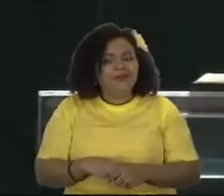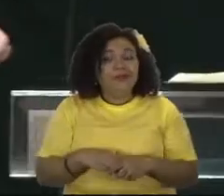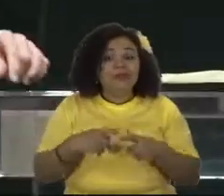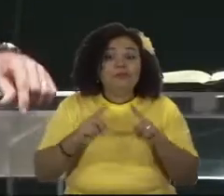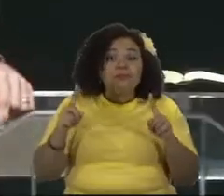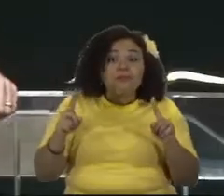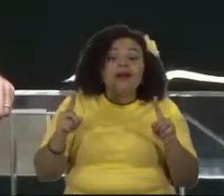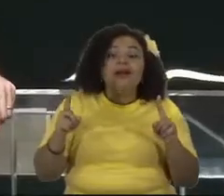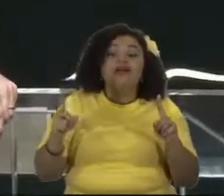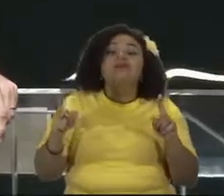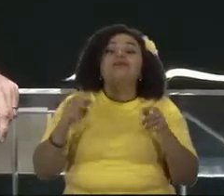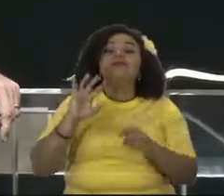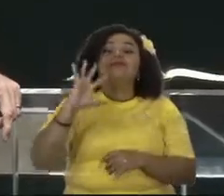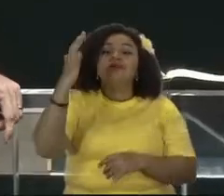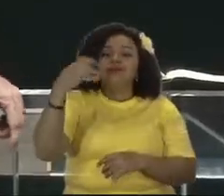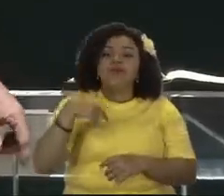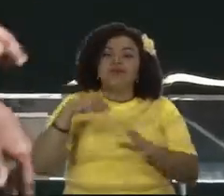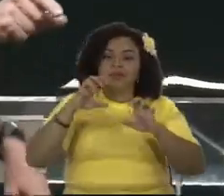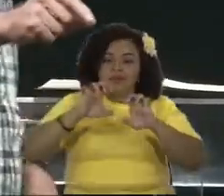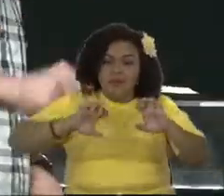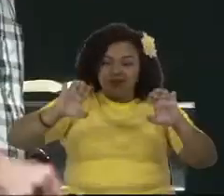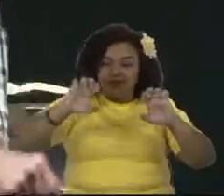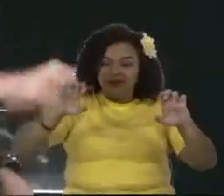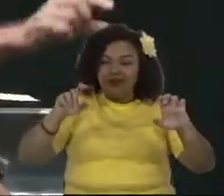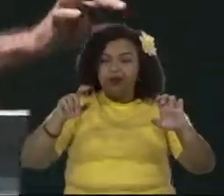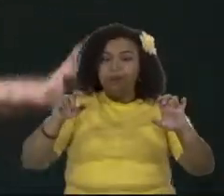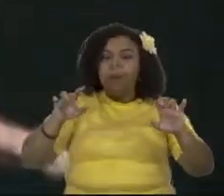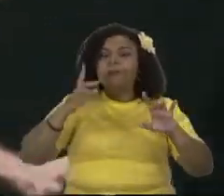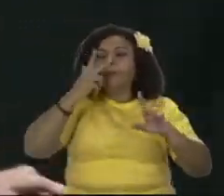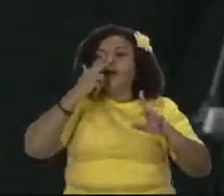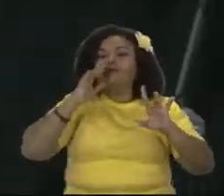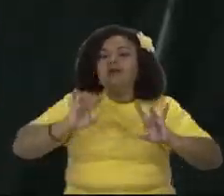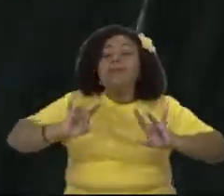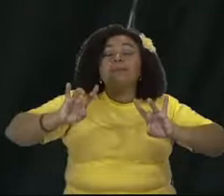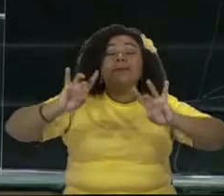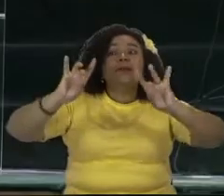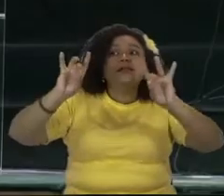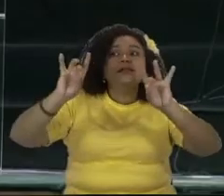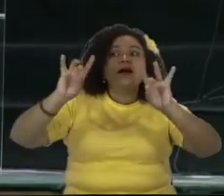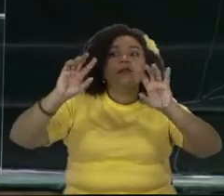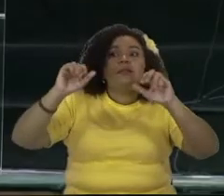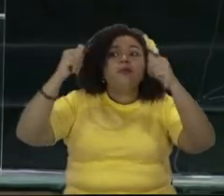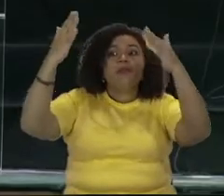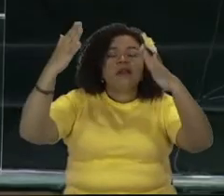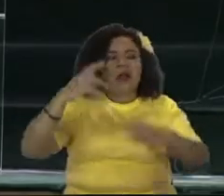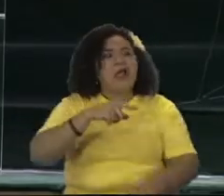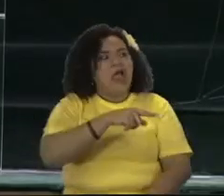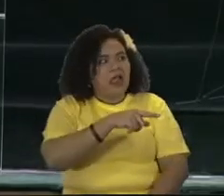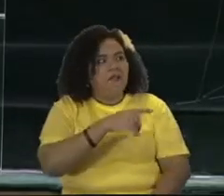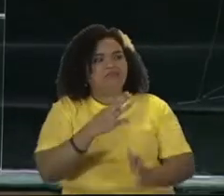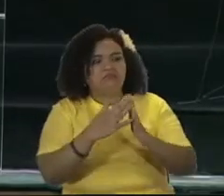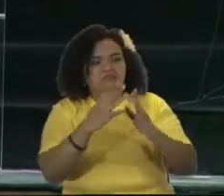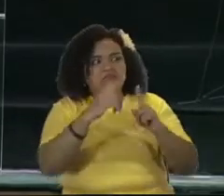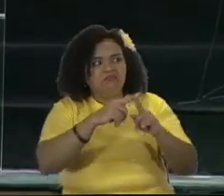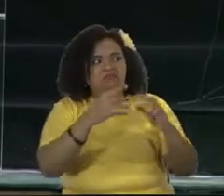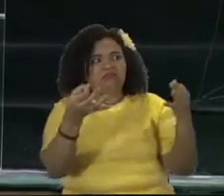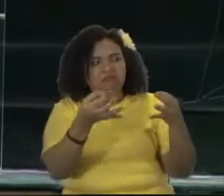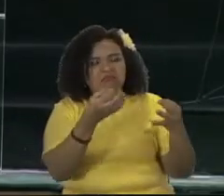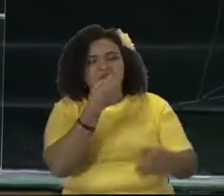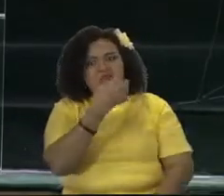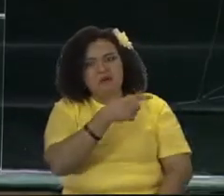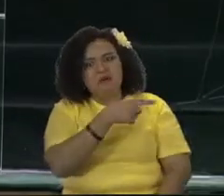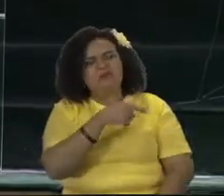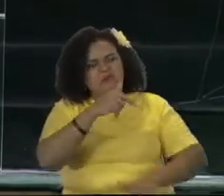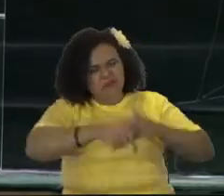the gospel. That's why when we see a trash on the floor, you grab it and you throw in the trash and then wash